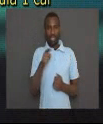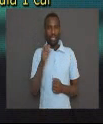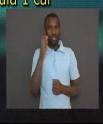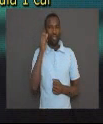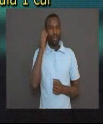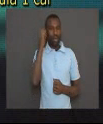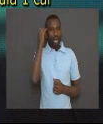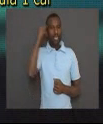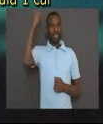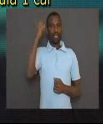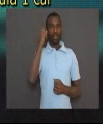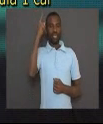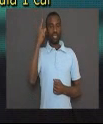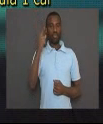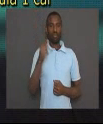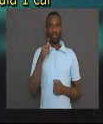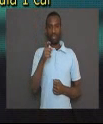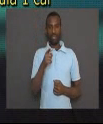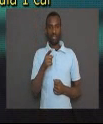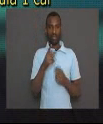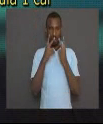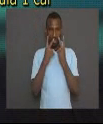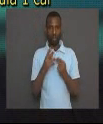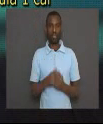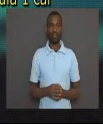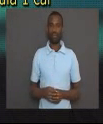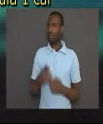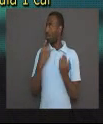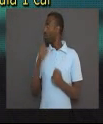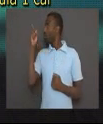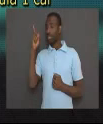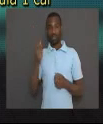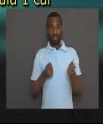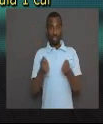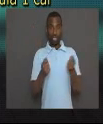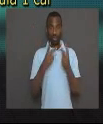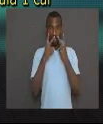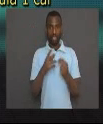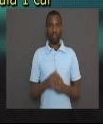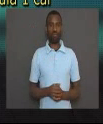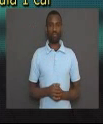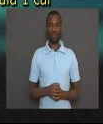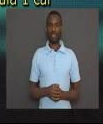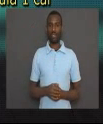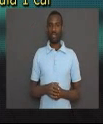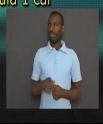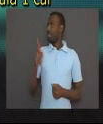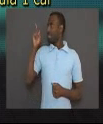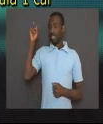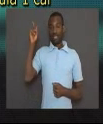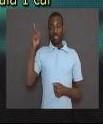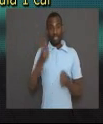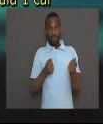In cars, streamlining is done to improve the performance or